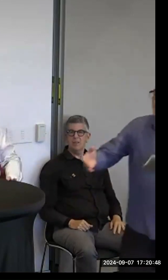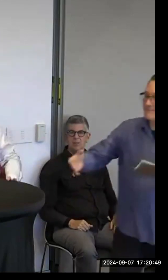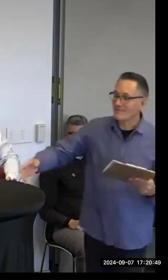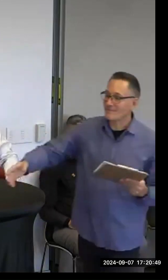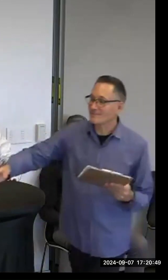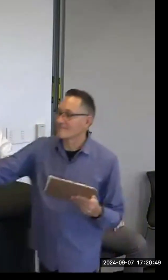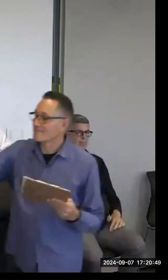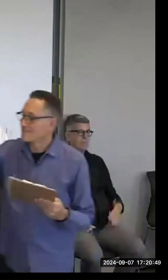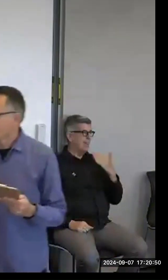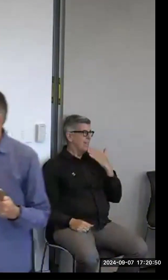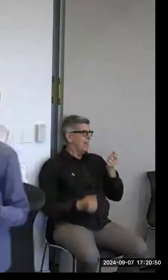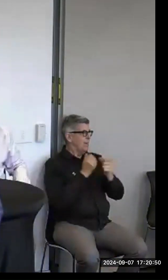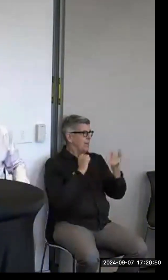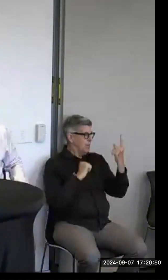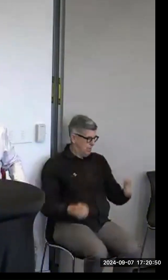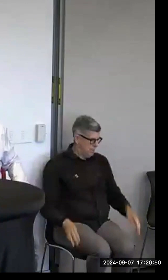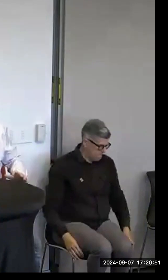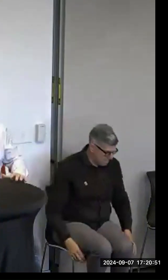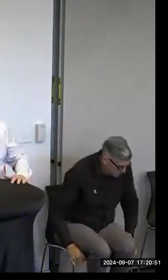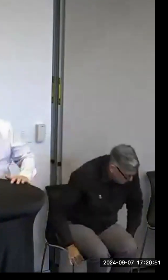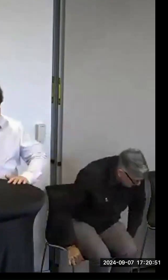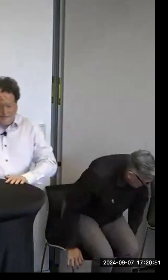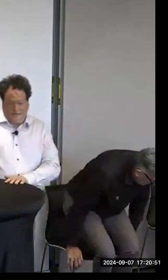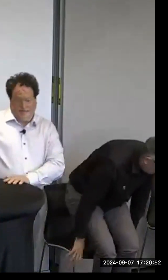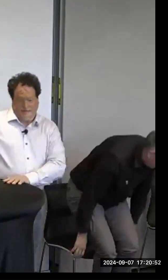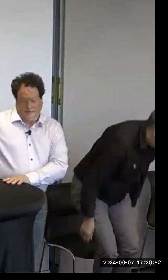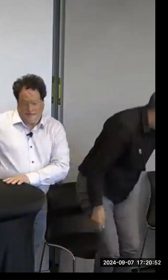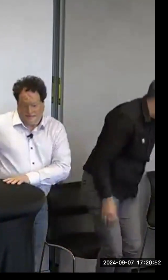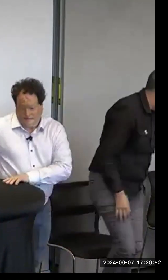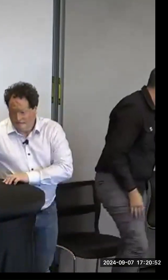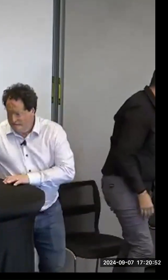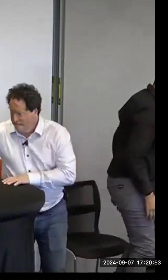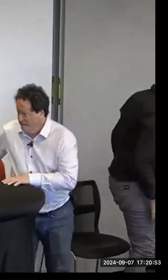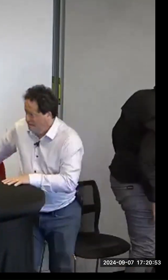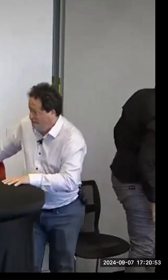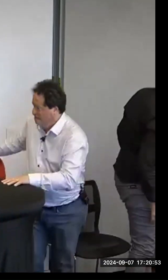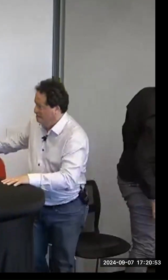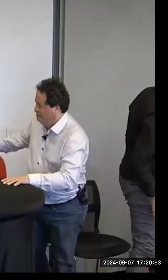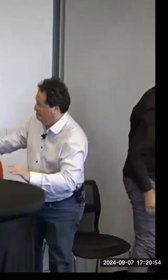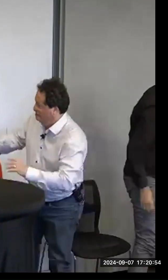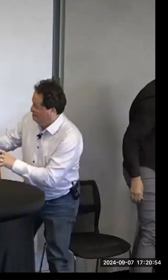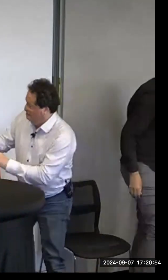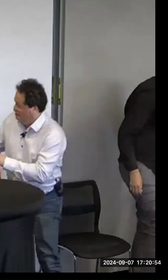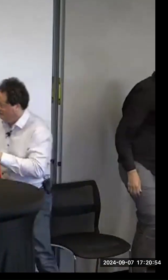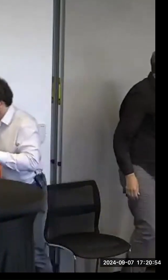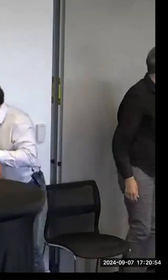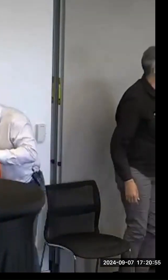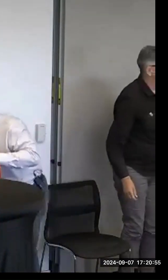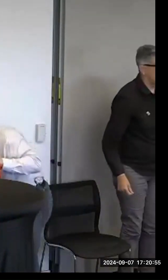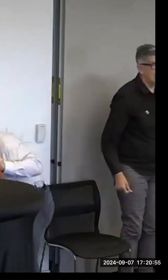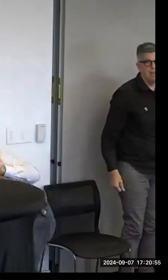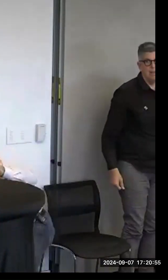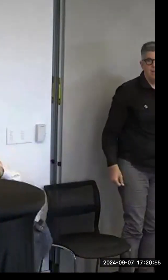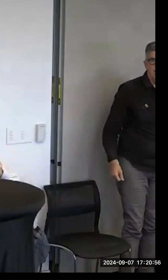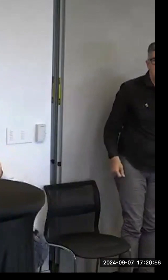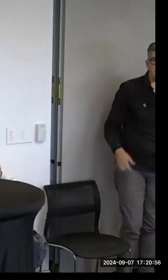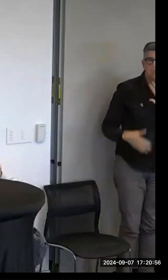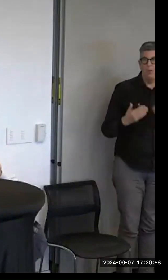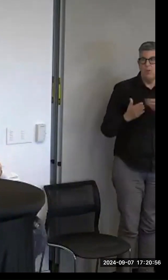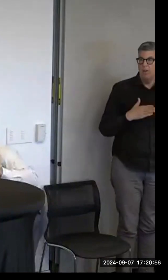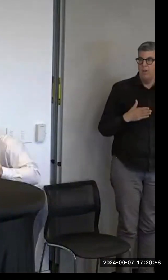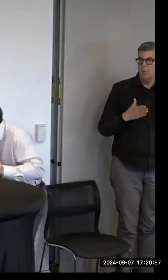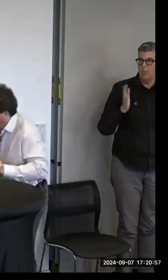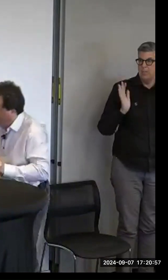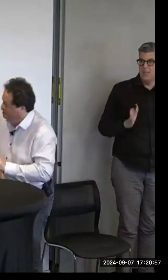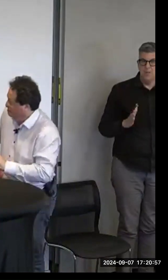everybody. Thank you. Thank you. All right. Thank you so much to all of our speakers, our presenters